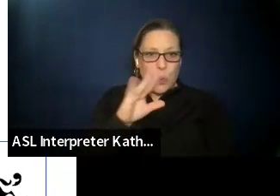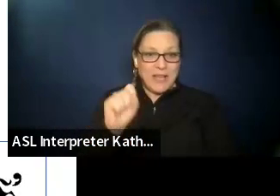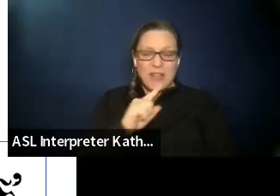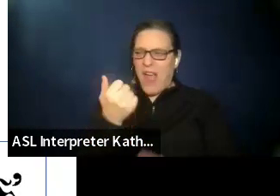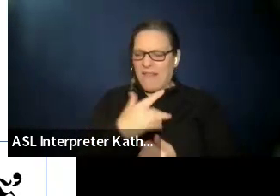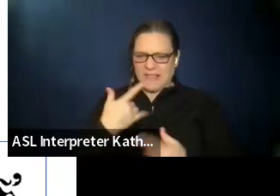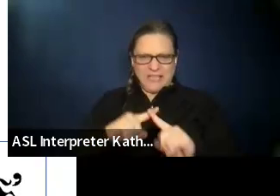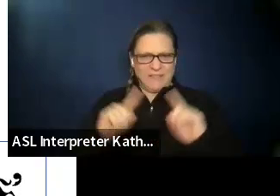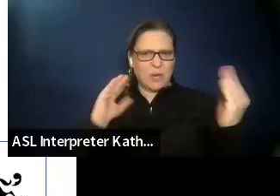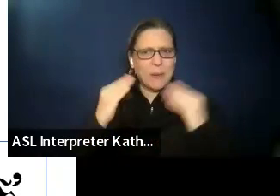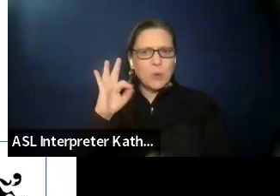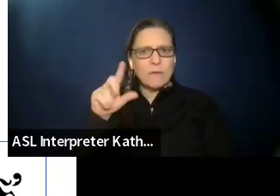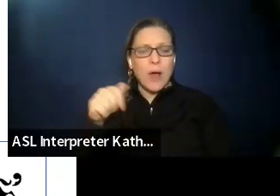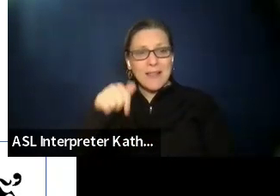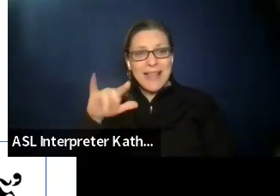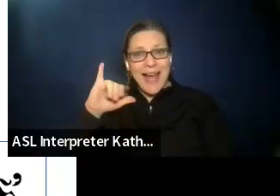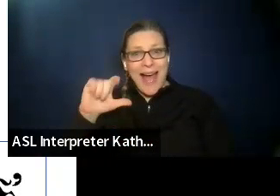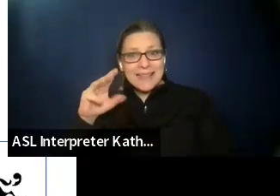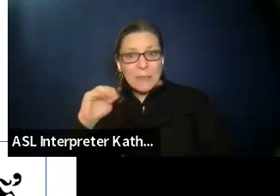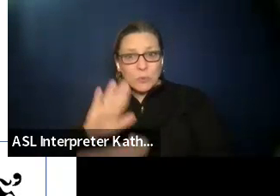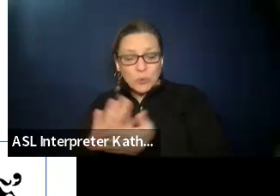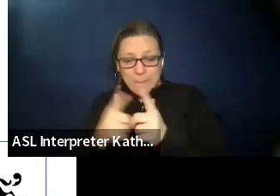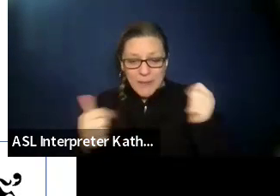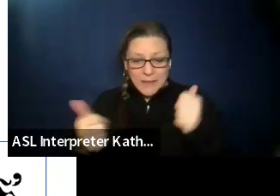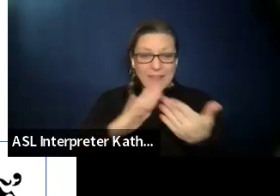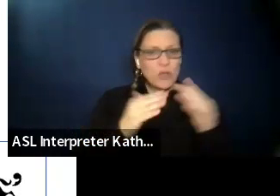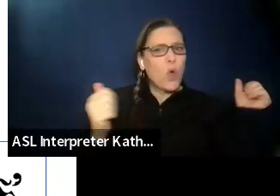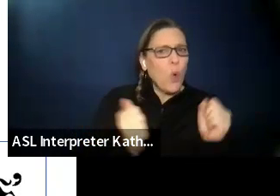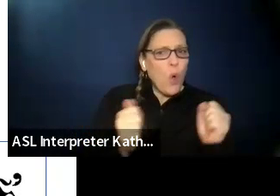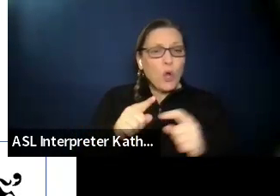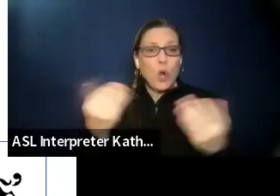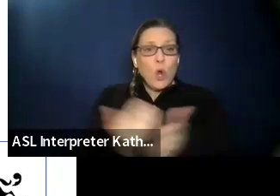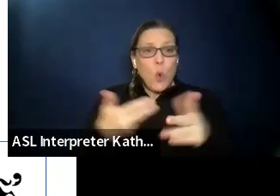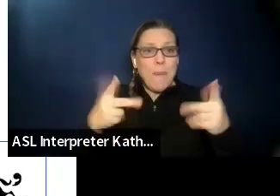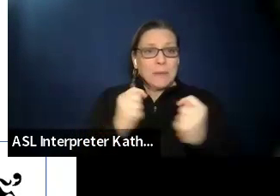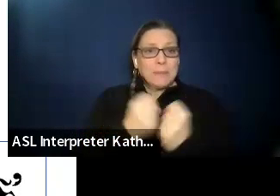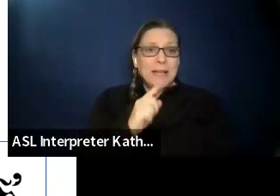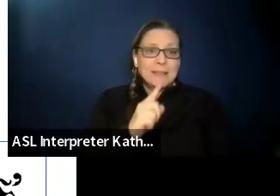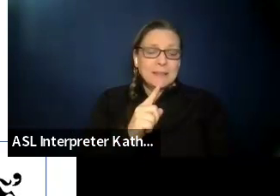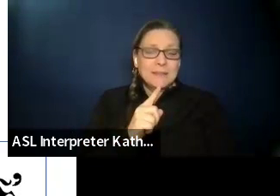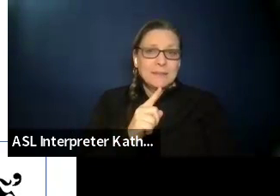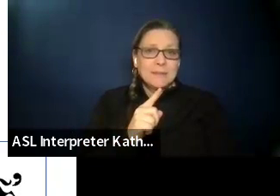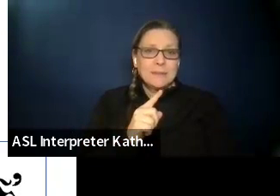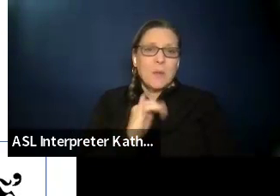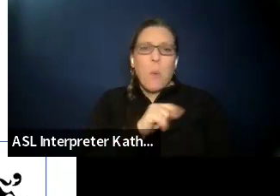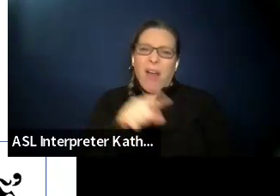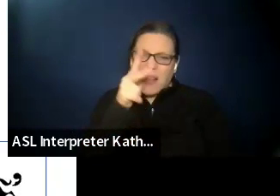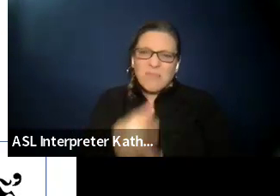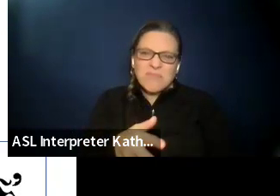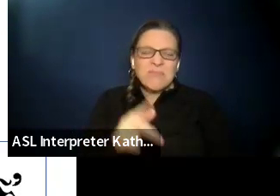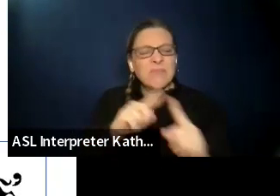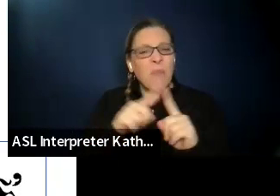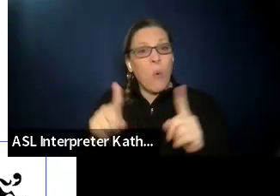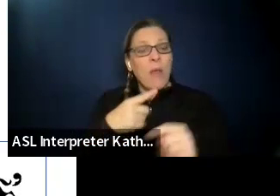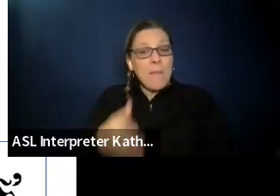than Florida. The Islamic school is bigger, the city is colder, and her new basketball team is, well, they stink. And as they